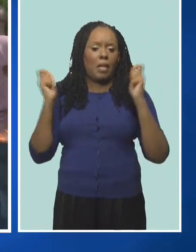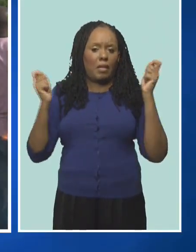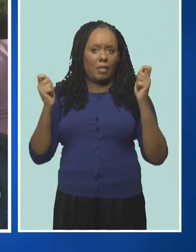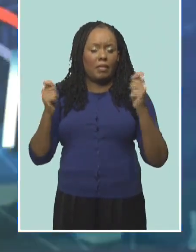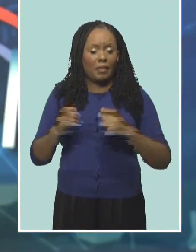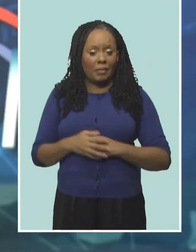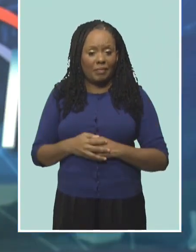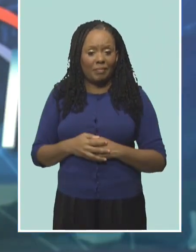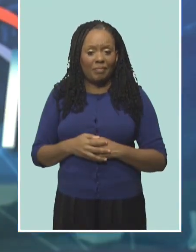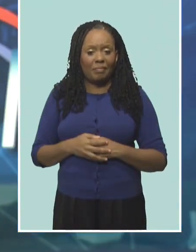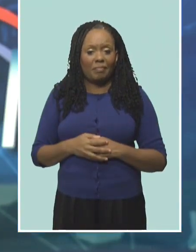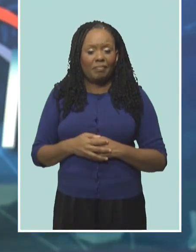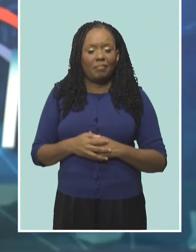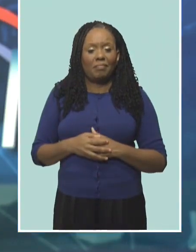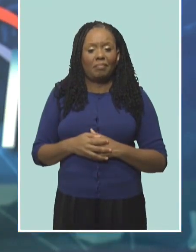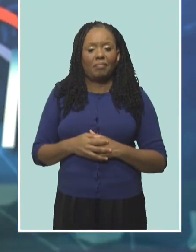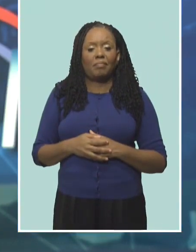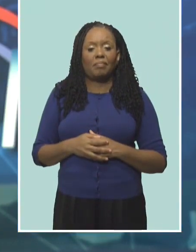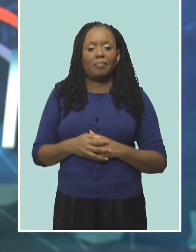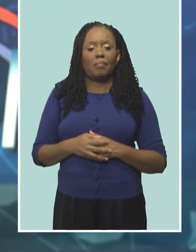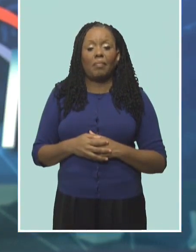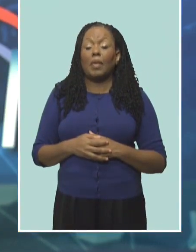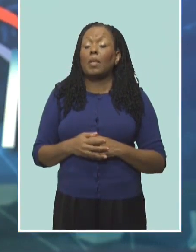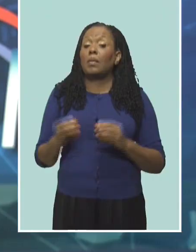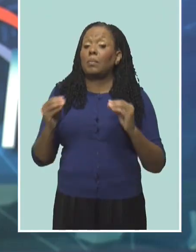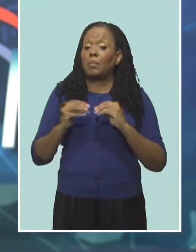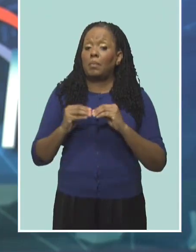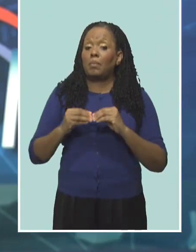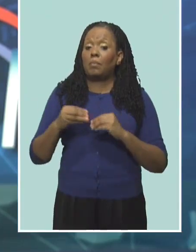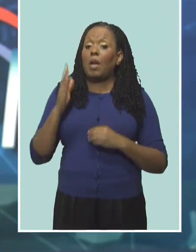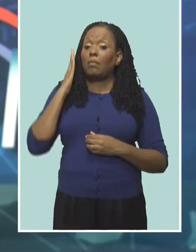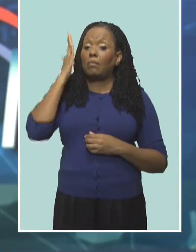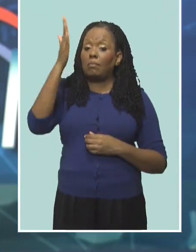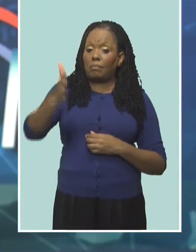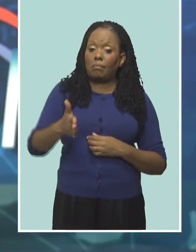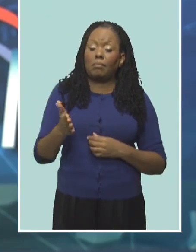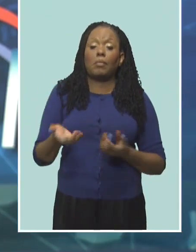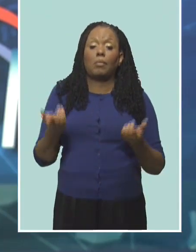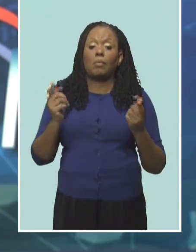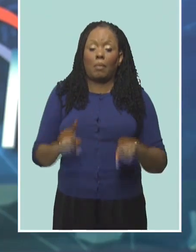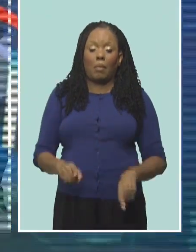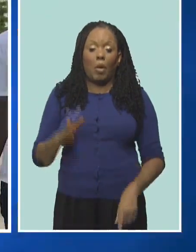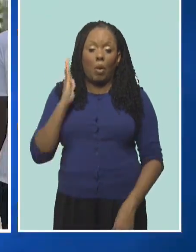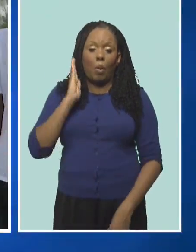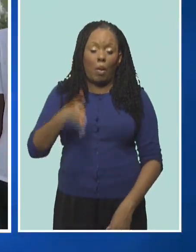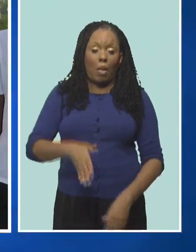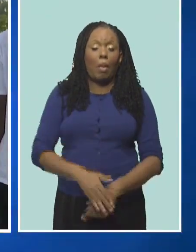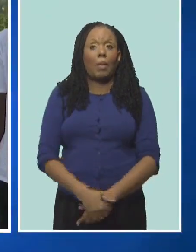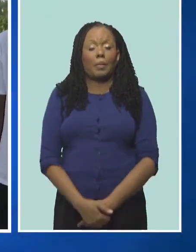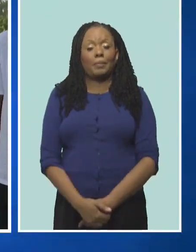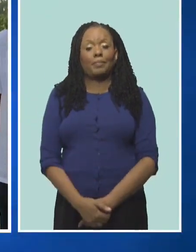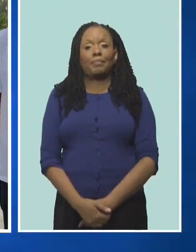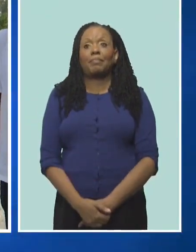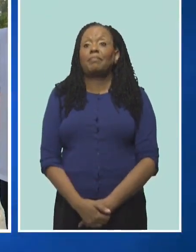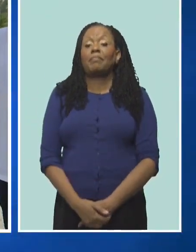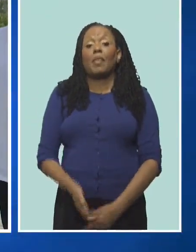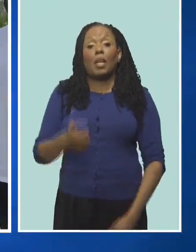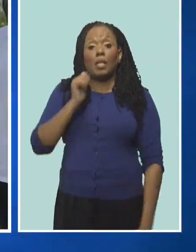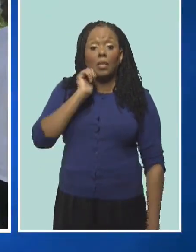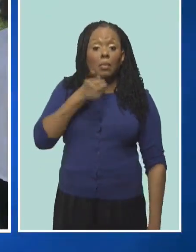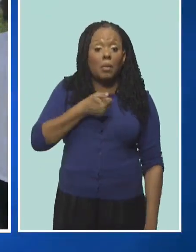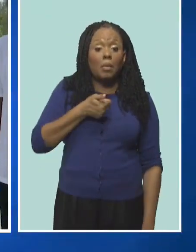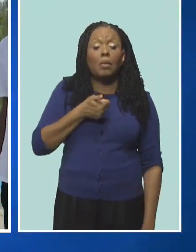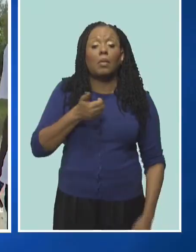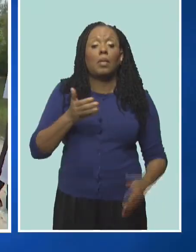Over. And the Cultural Officer says more is in store. Well, tomorrow, certainly